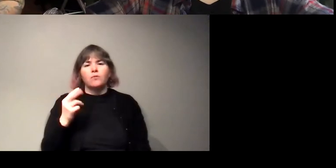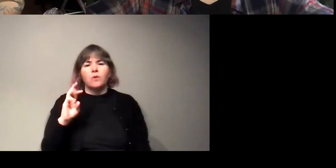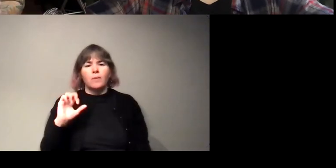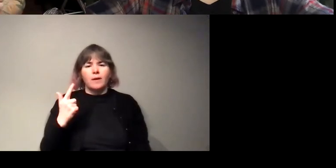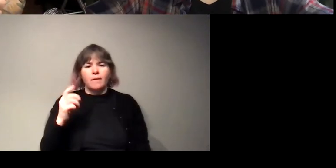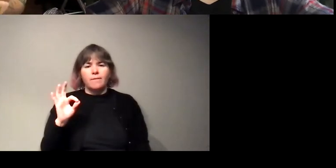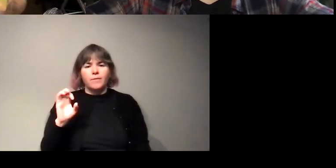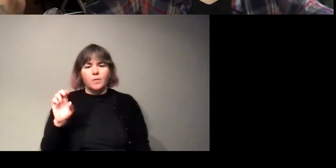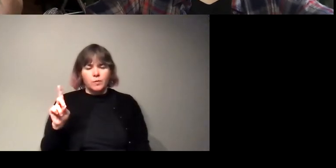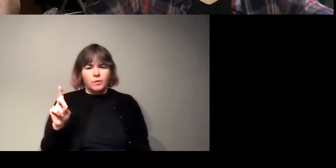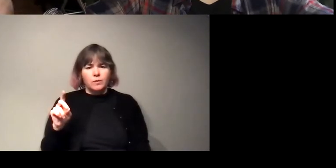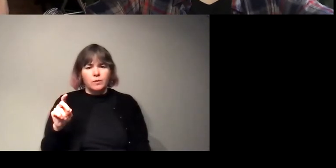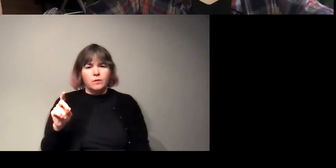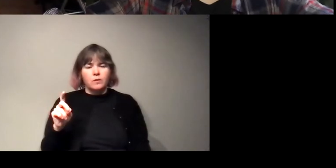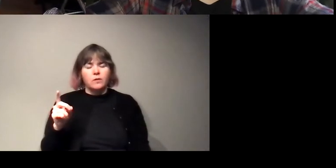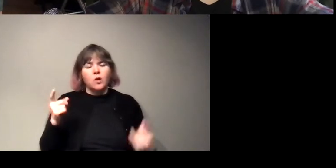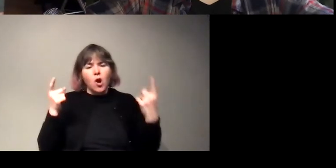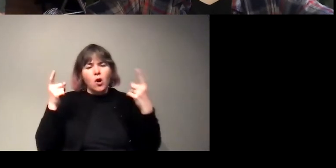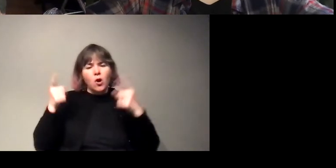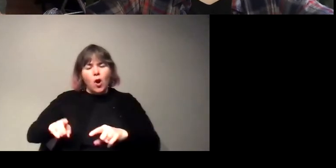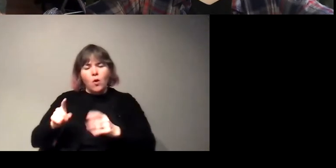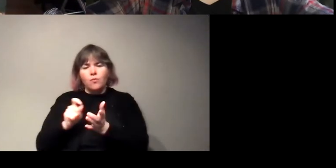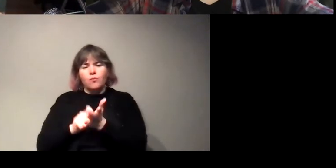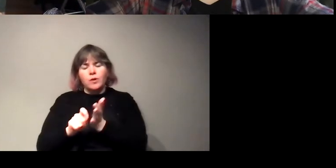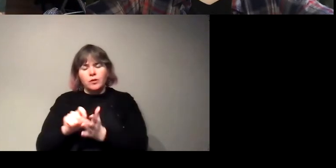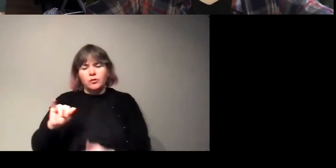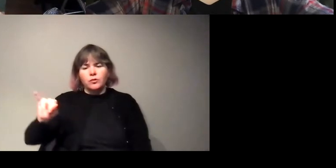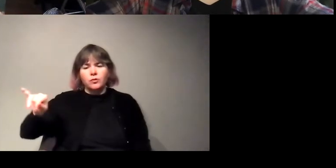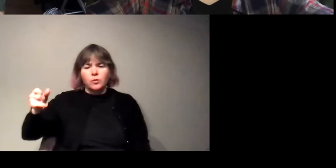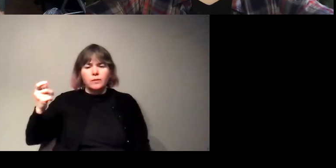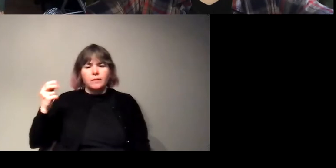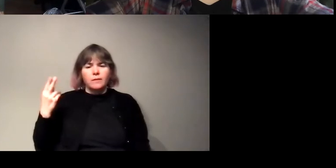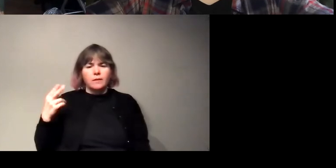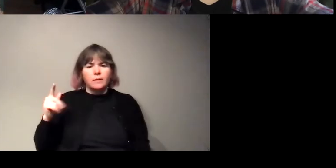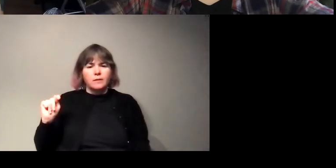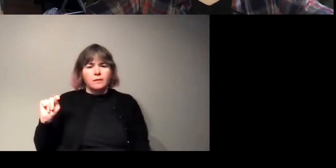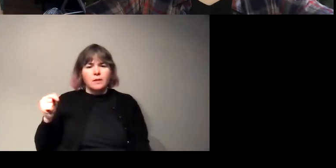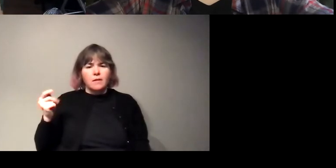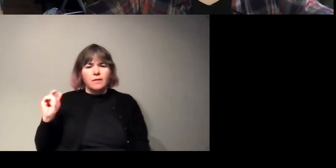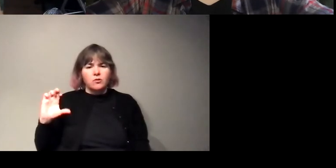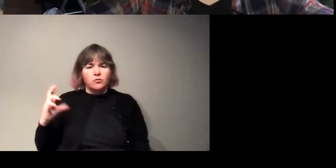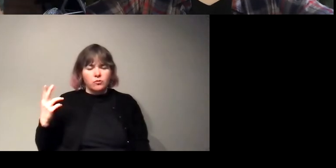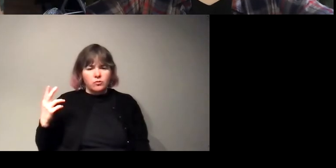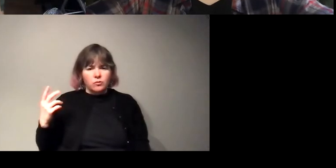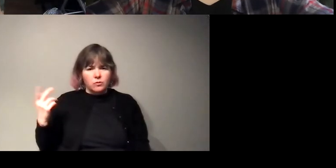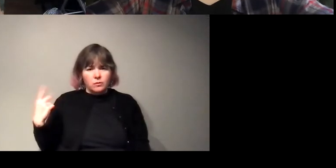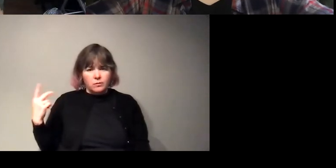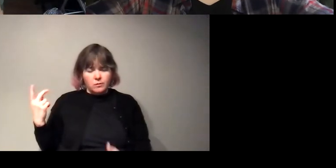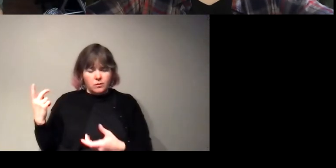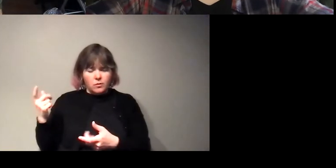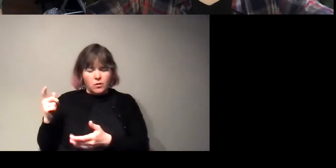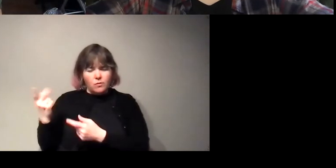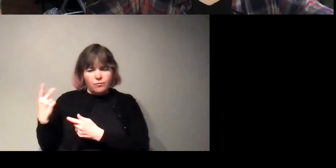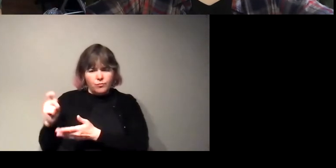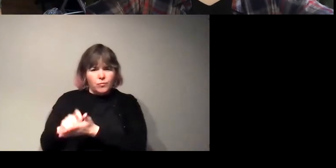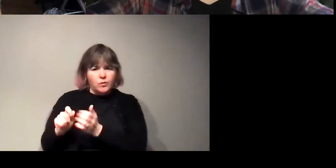So this was co-written Joseph Takunovich. He is I would call it